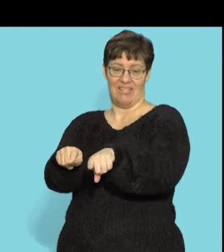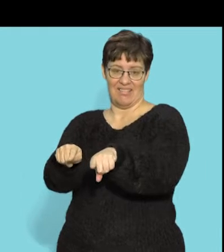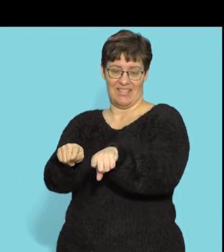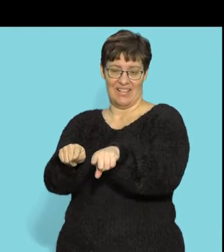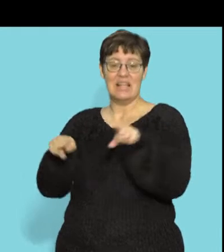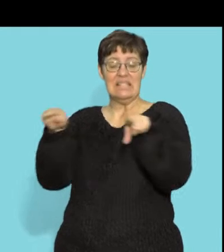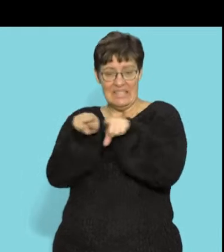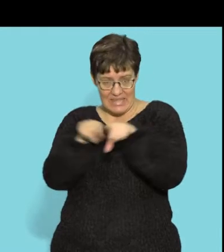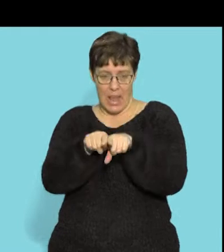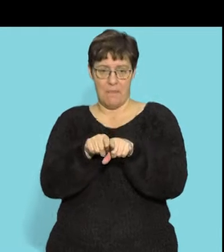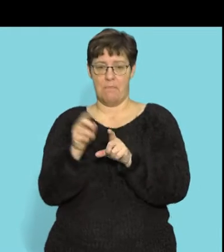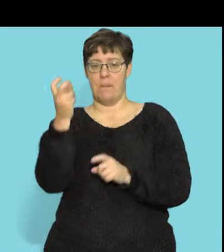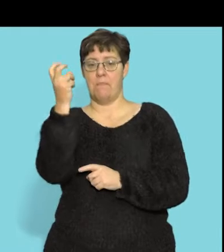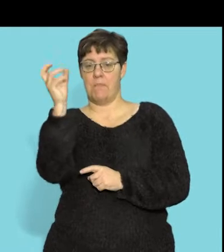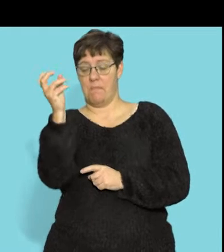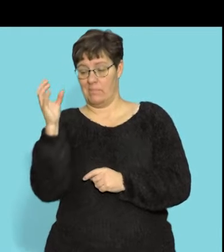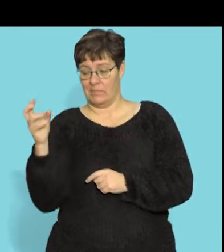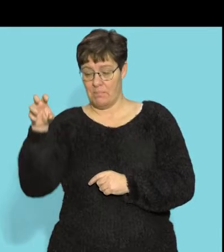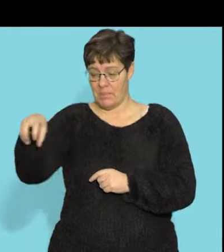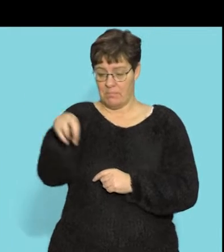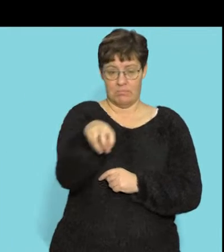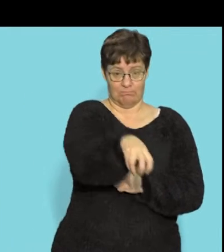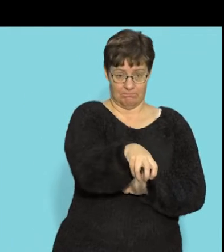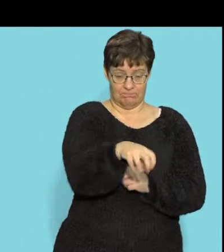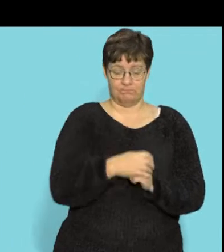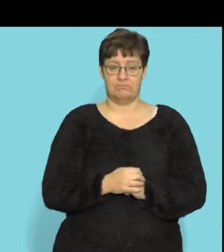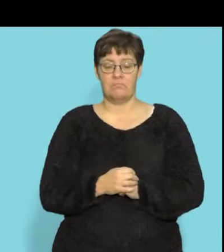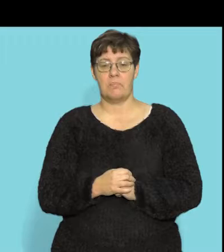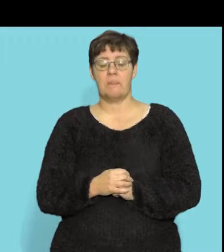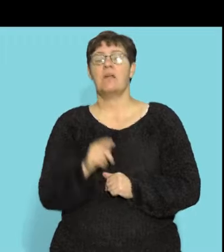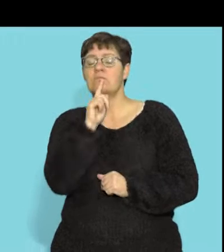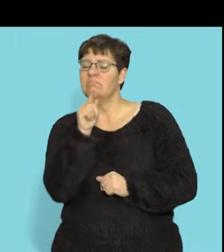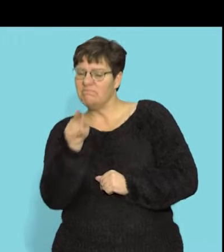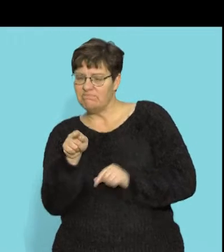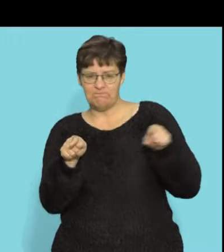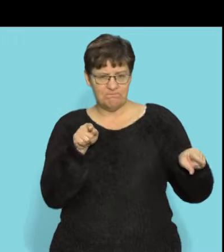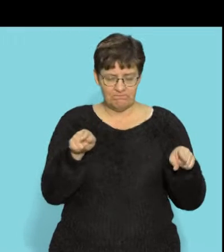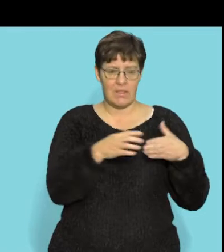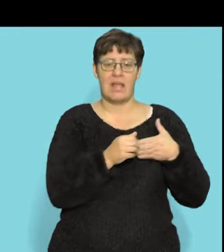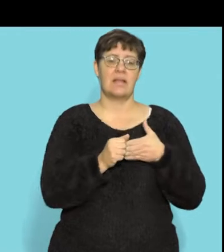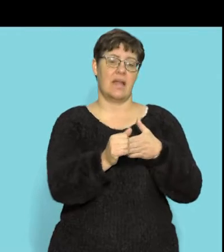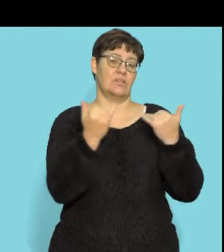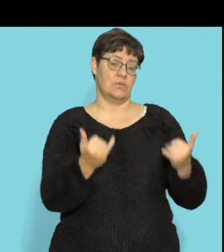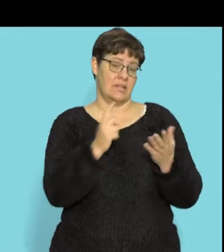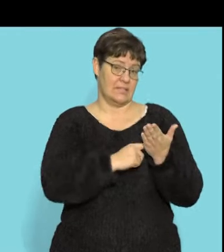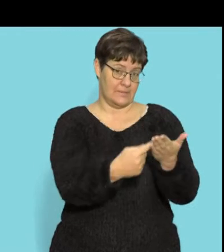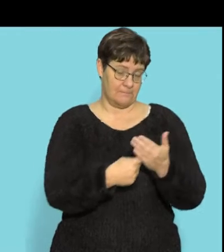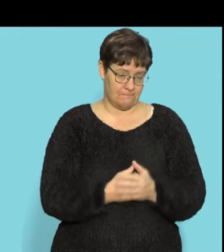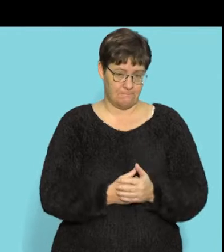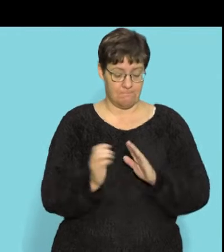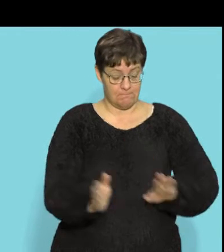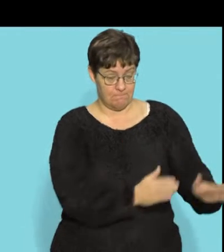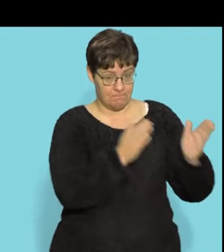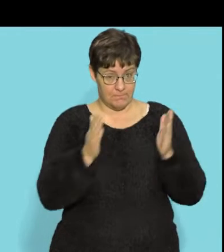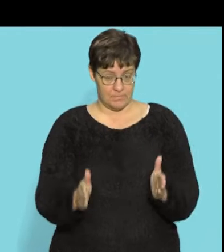this is in a parallel connection. So these are the two main questions that will guide our discussion for today,